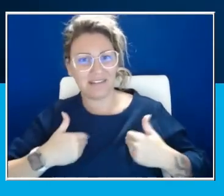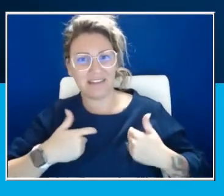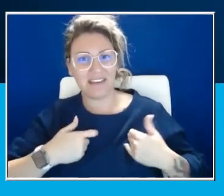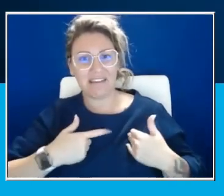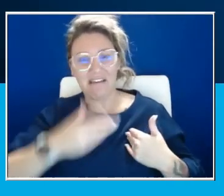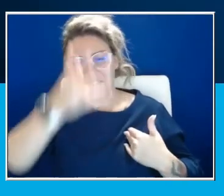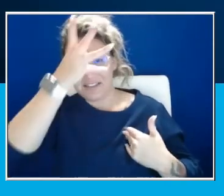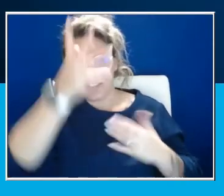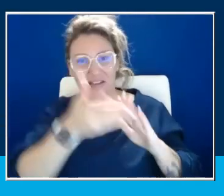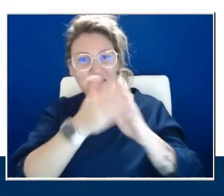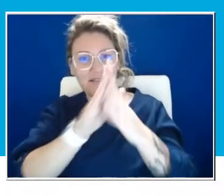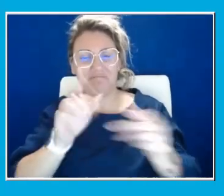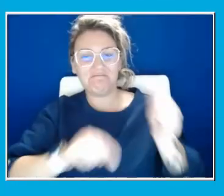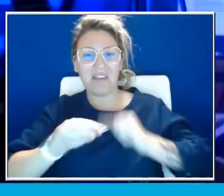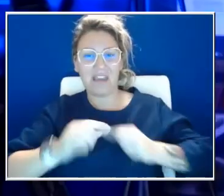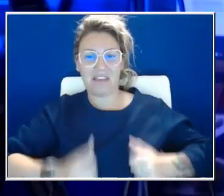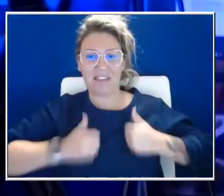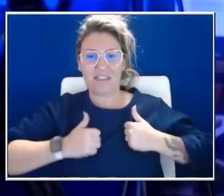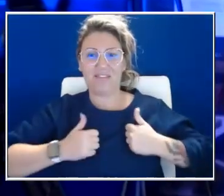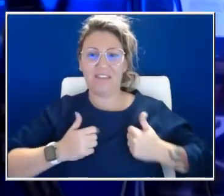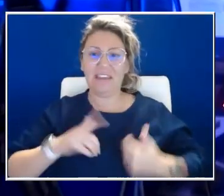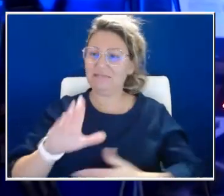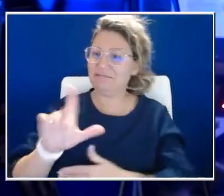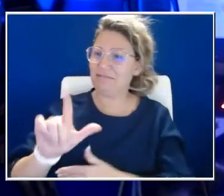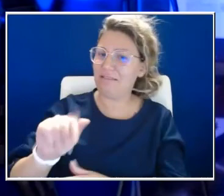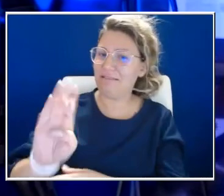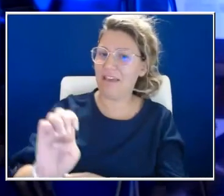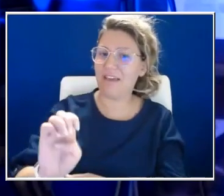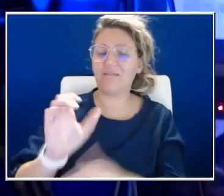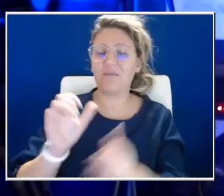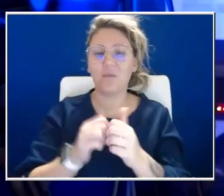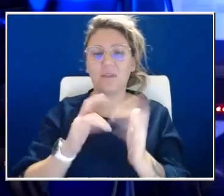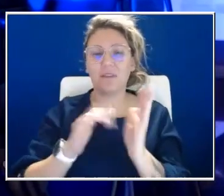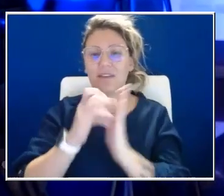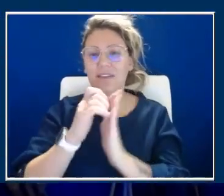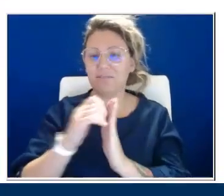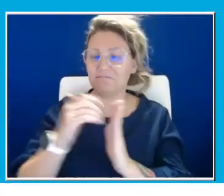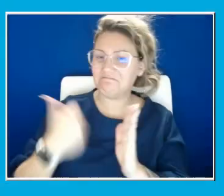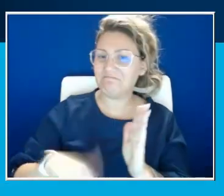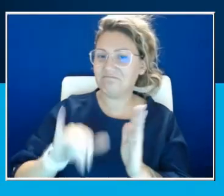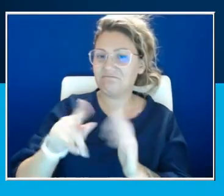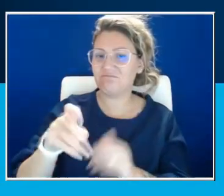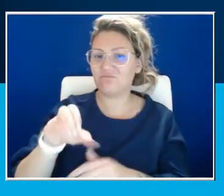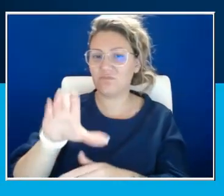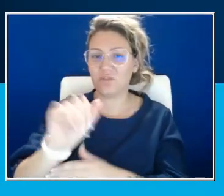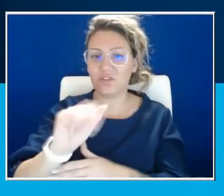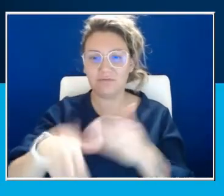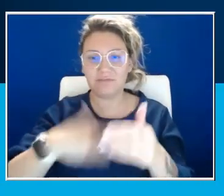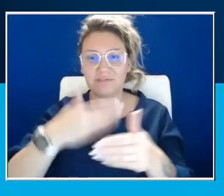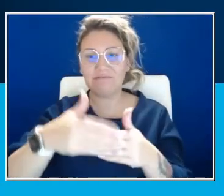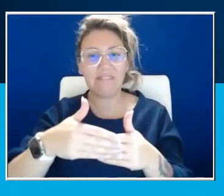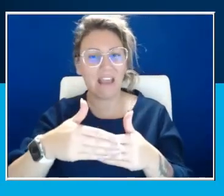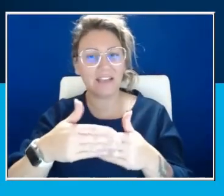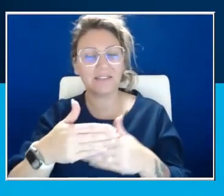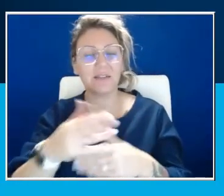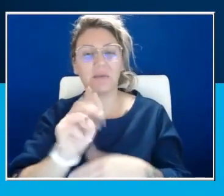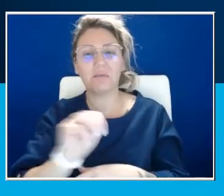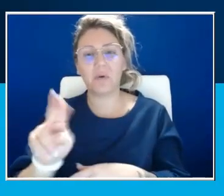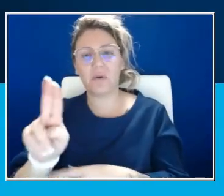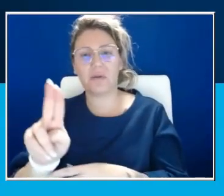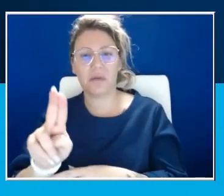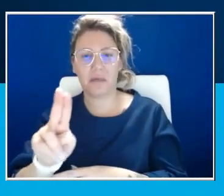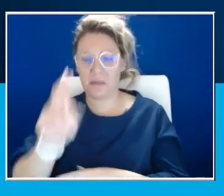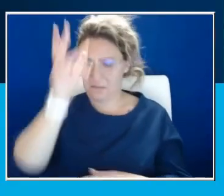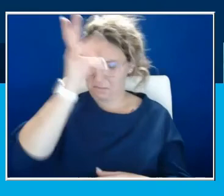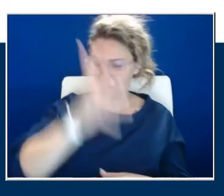life with cancer. I'm Jessica Lovell. Coming up on the next Morning Medical Update, you'll meet the man doctors call a